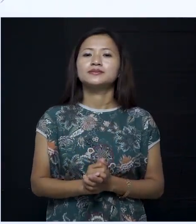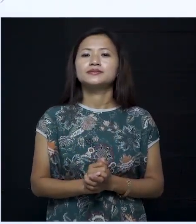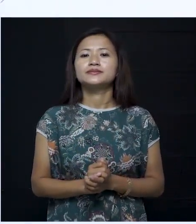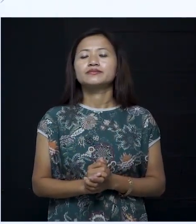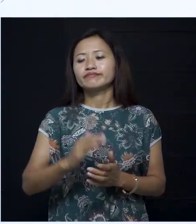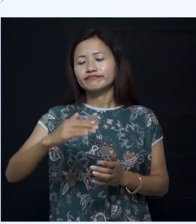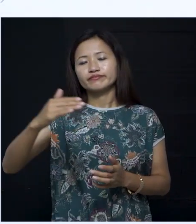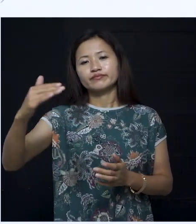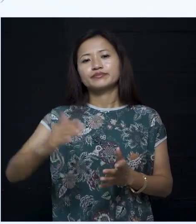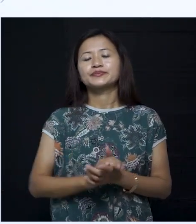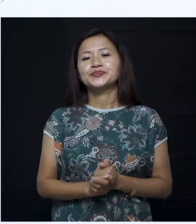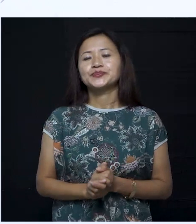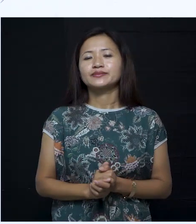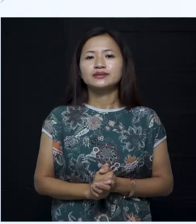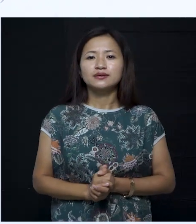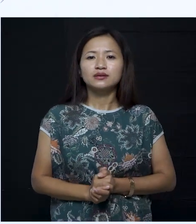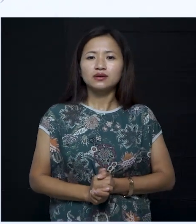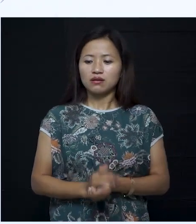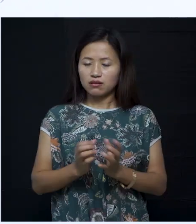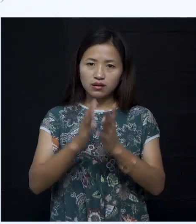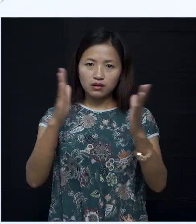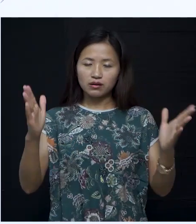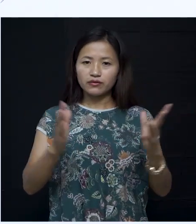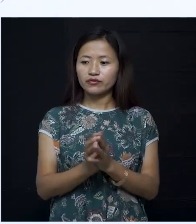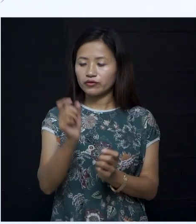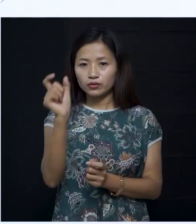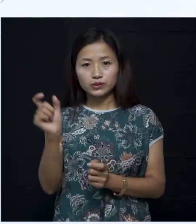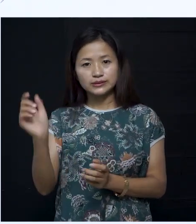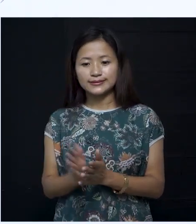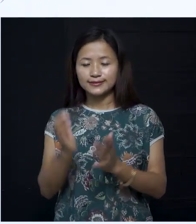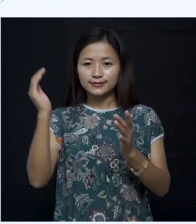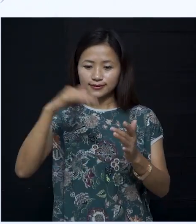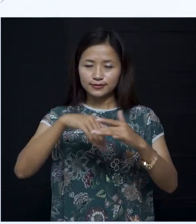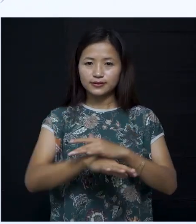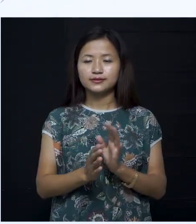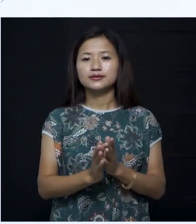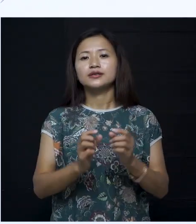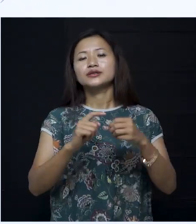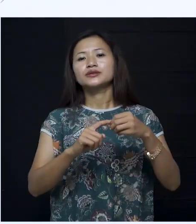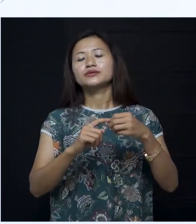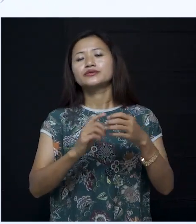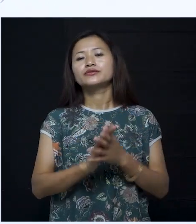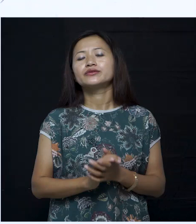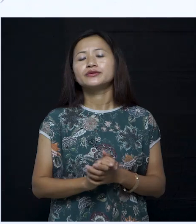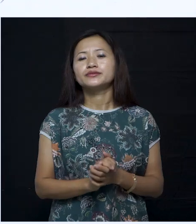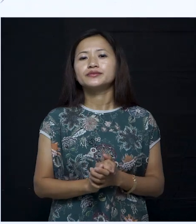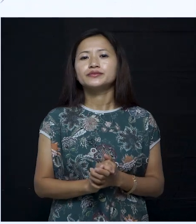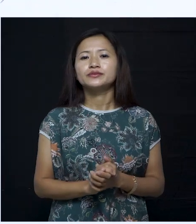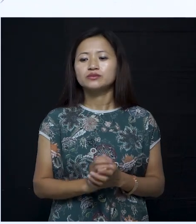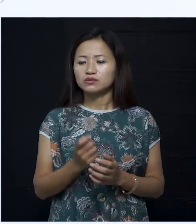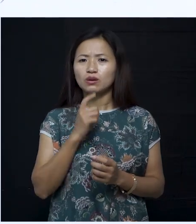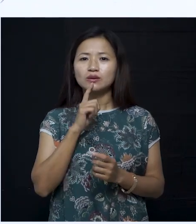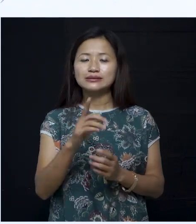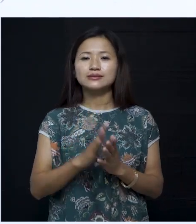and so on. Okay, we have a lot of words that comes under quantifiers. They all tell us the